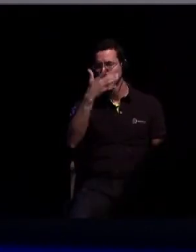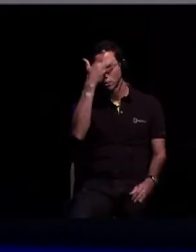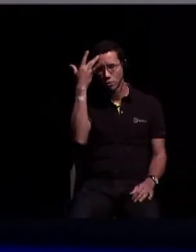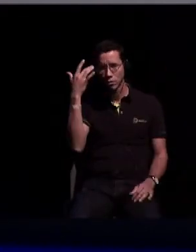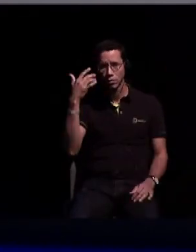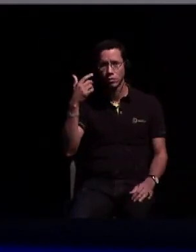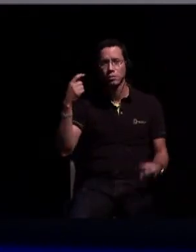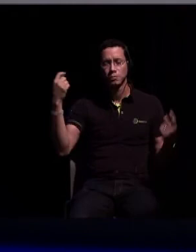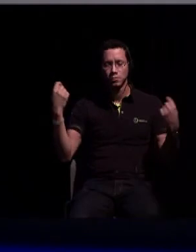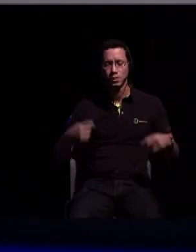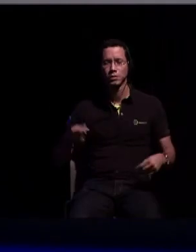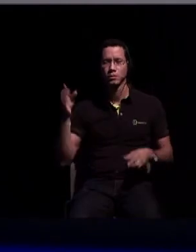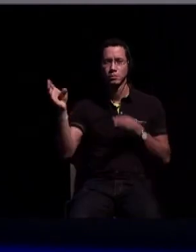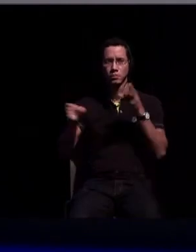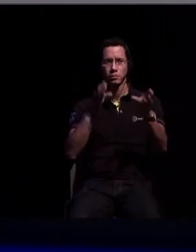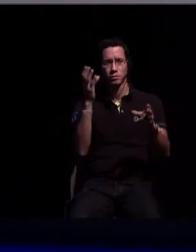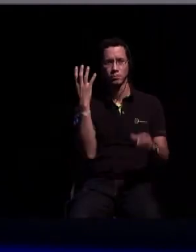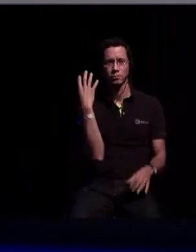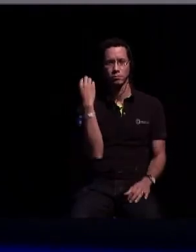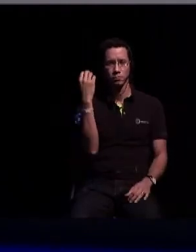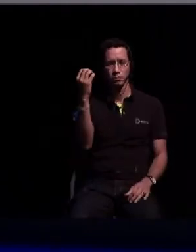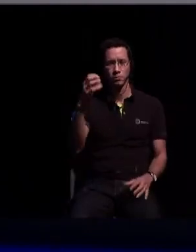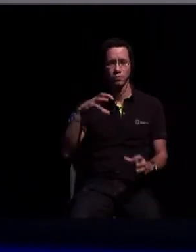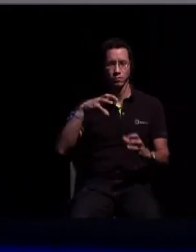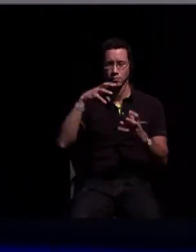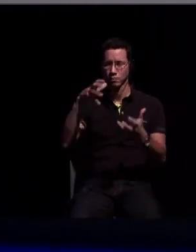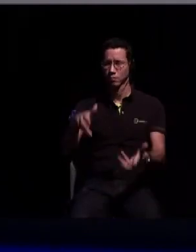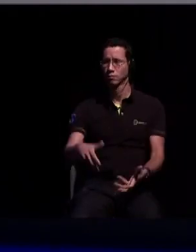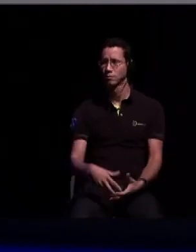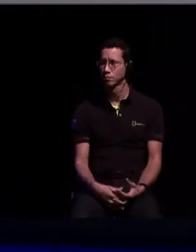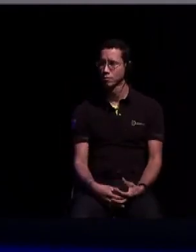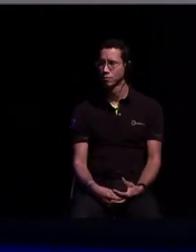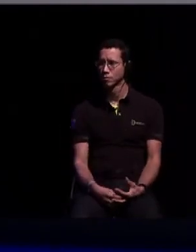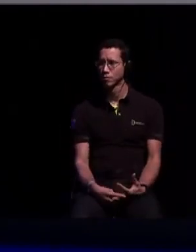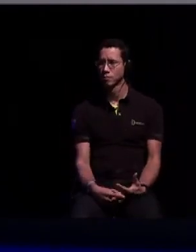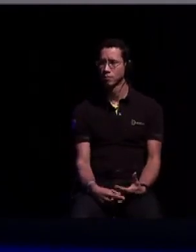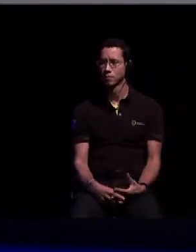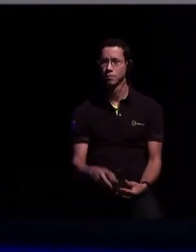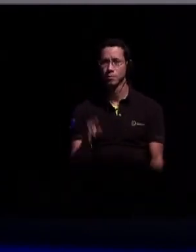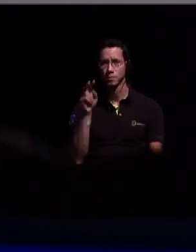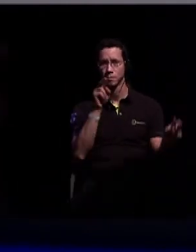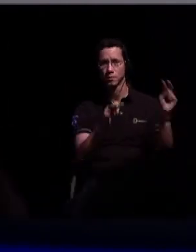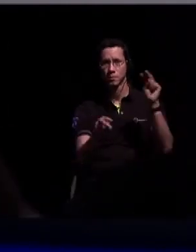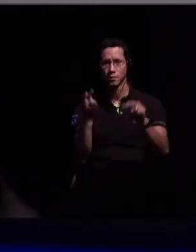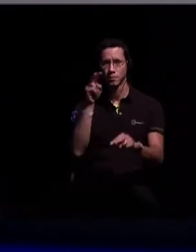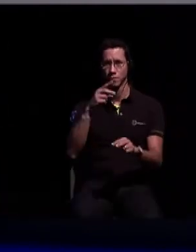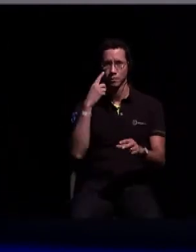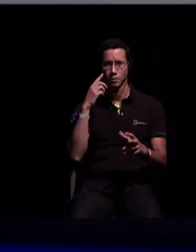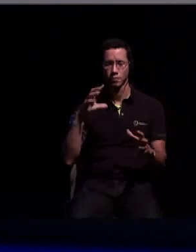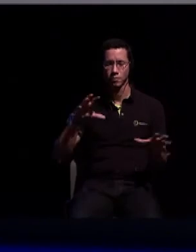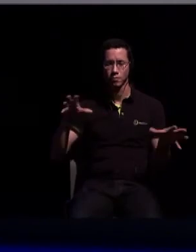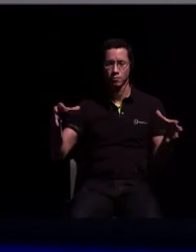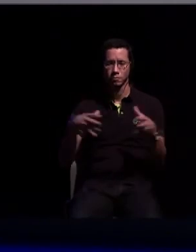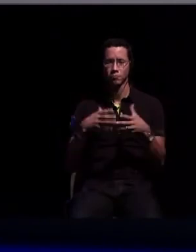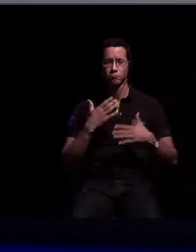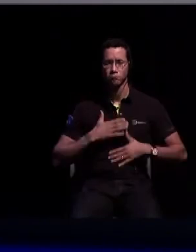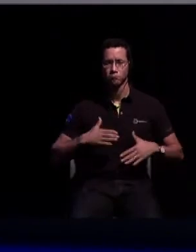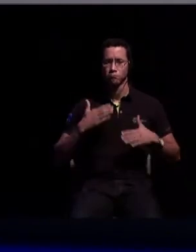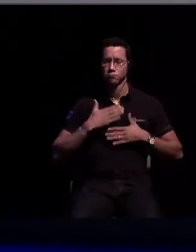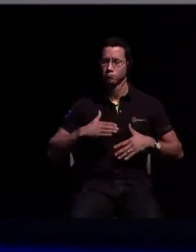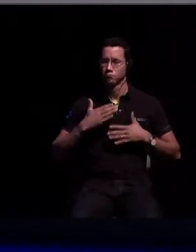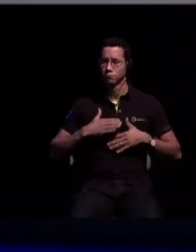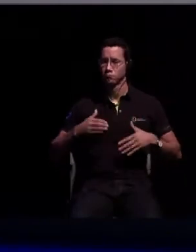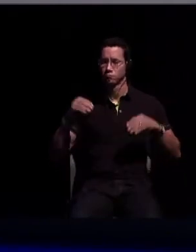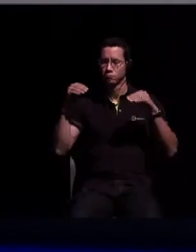seek the very comforts and the tourist bubble that they find at home, which is what many tourists do? You know, Australians go to Bali